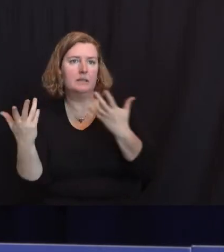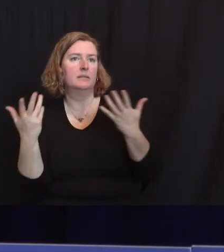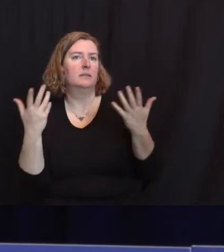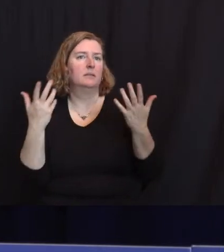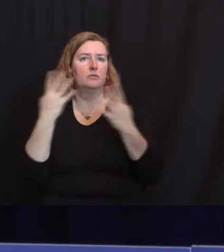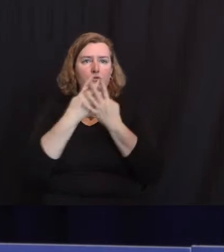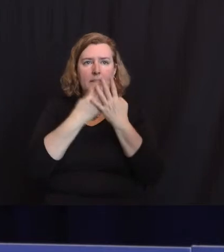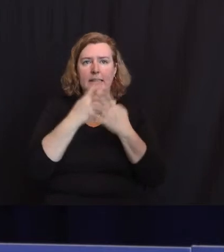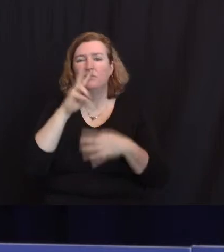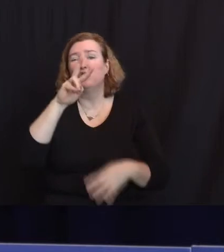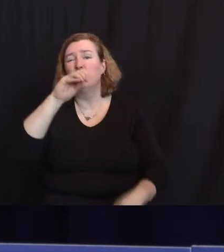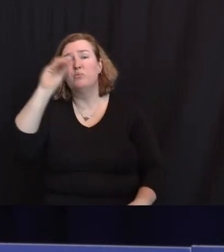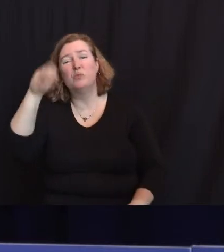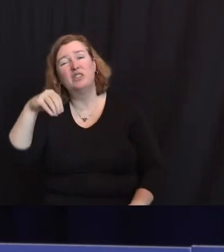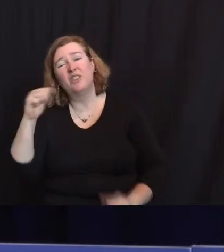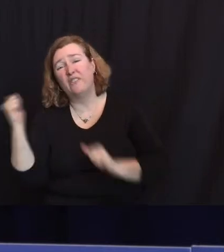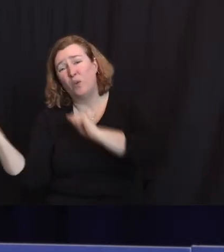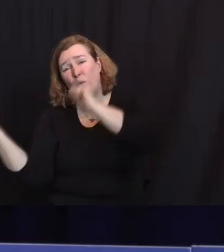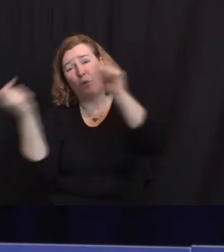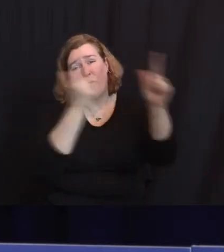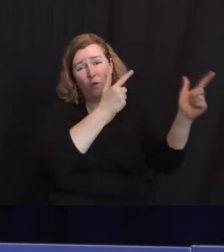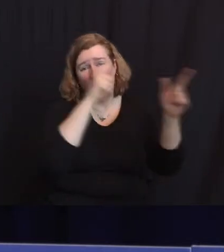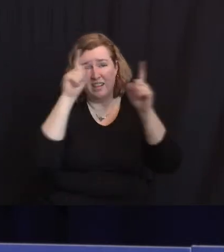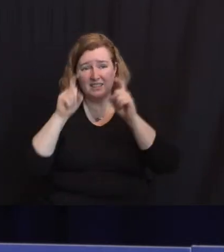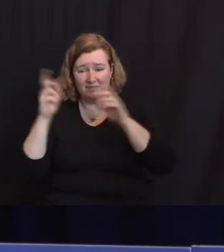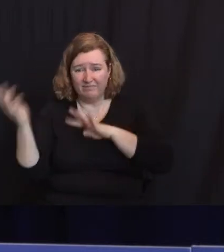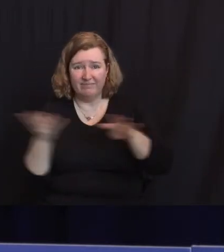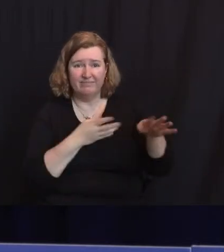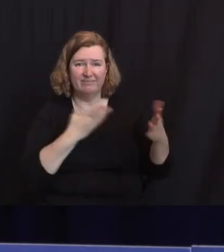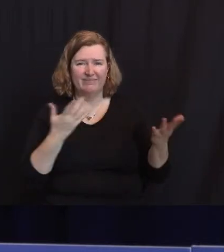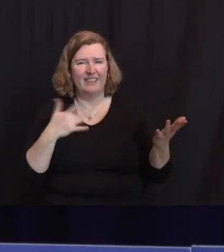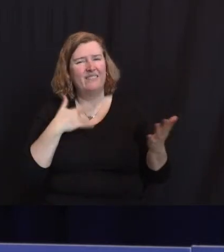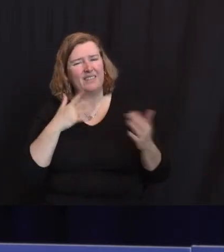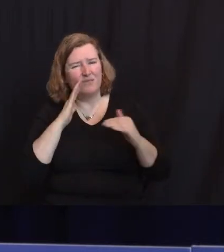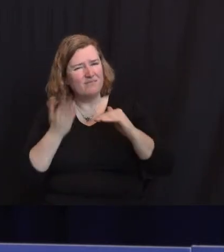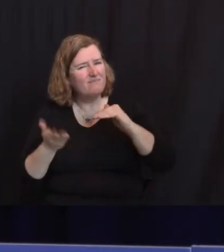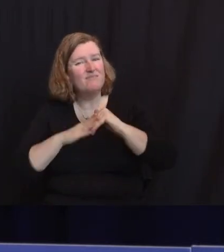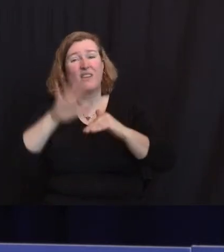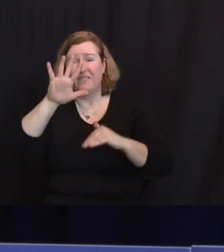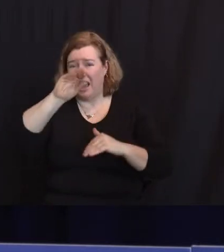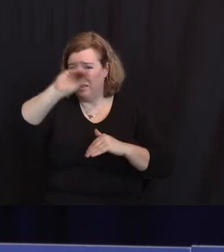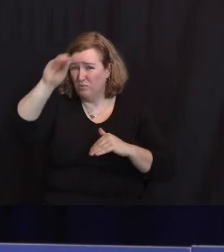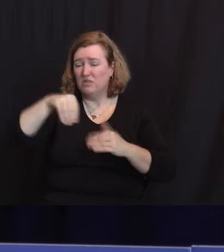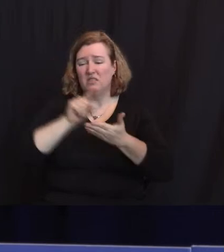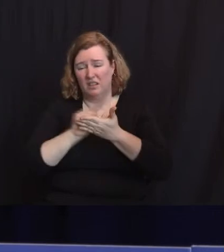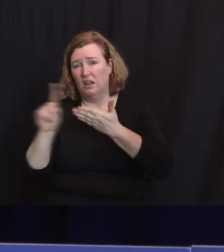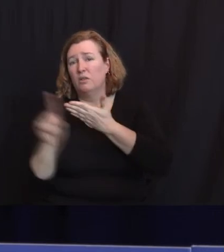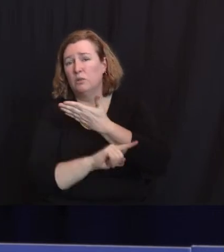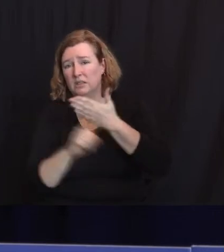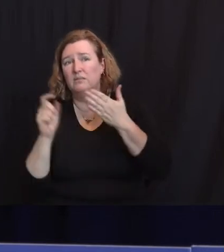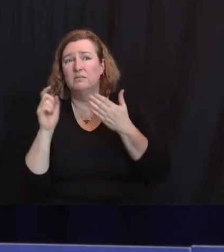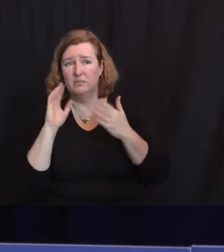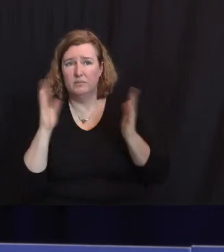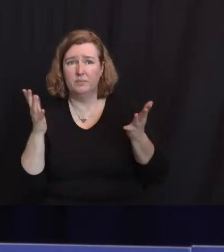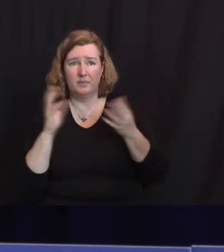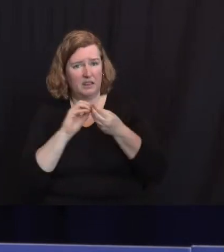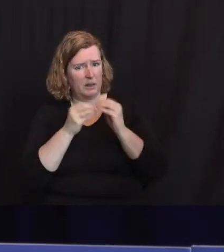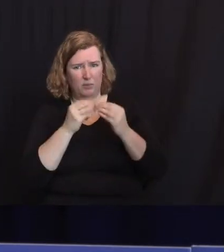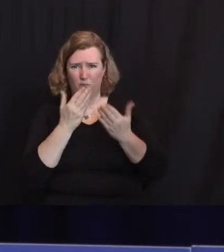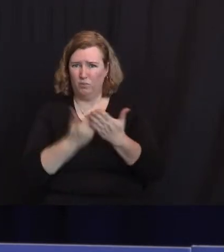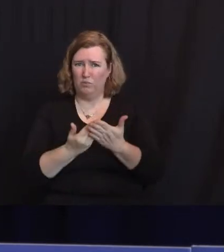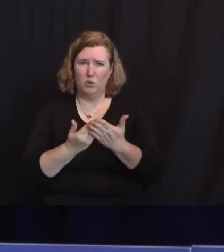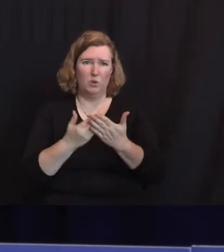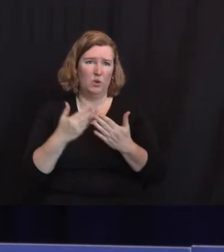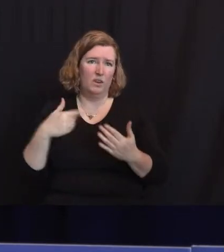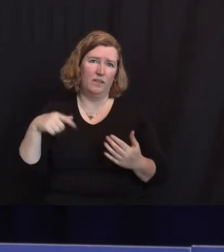our state, and we expect that to increase to 5% next week. But as these numbers show, we must make the